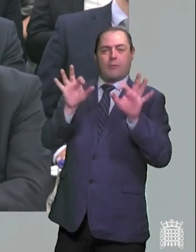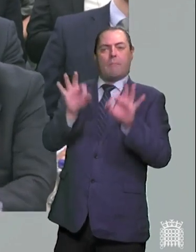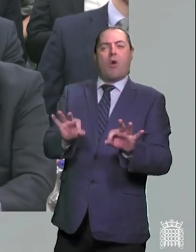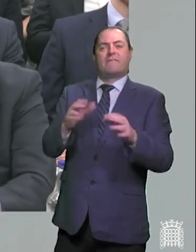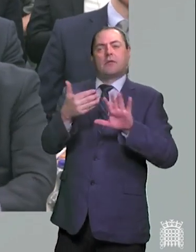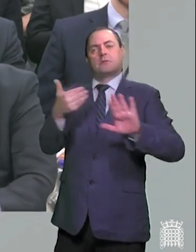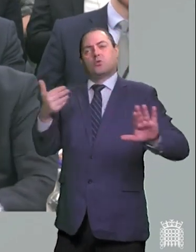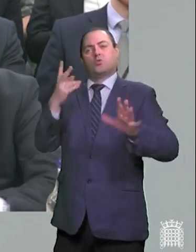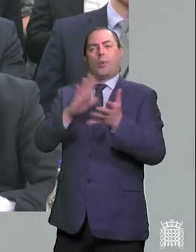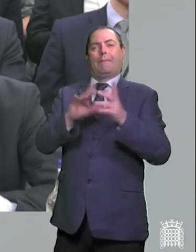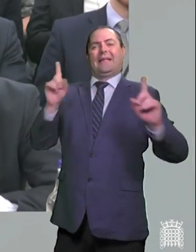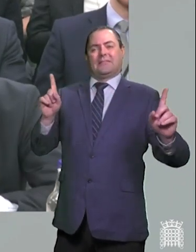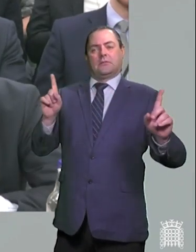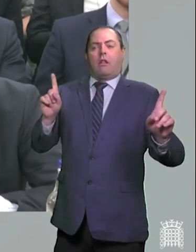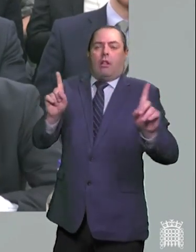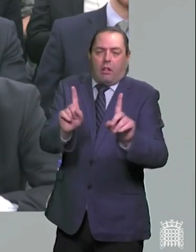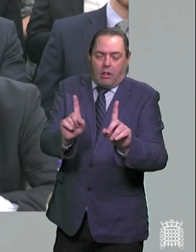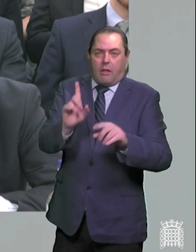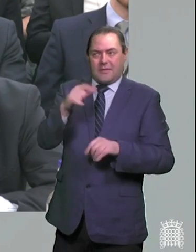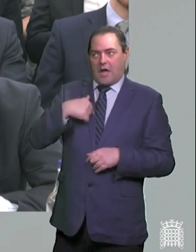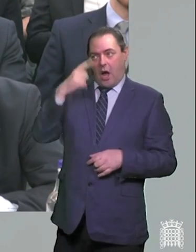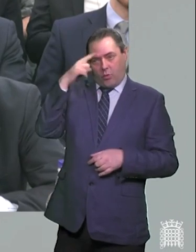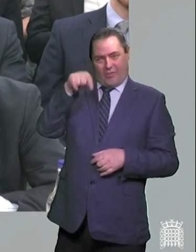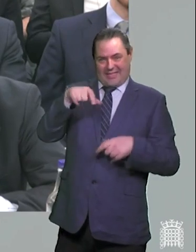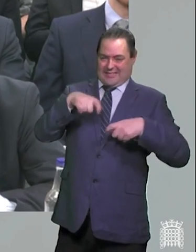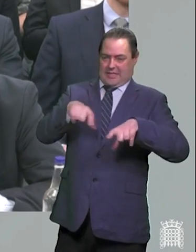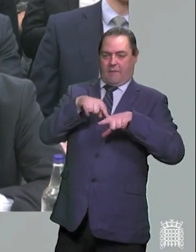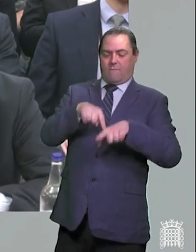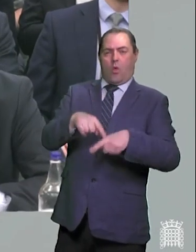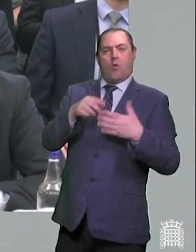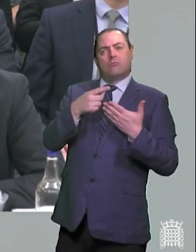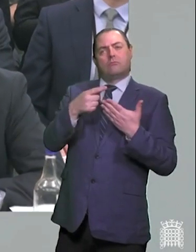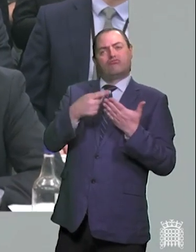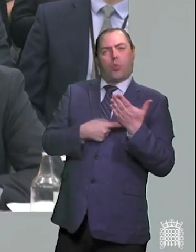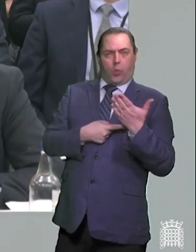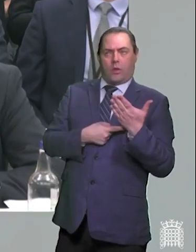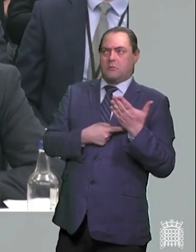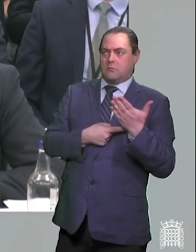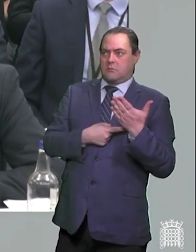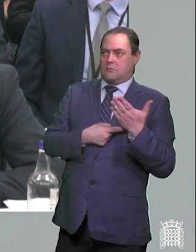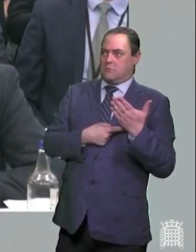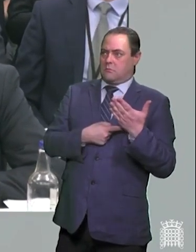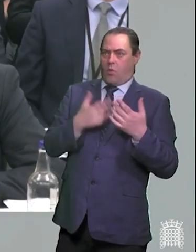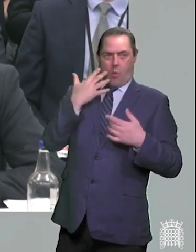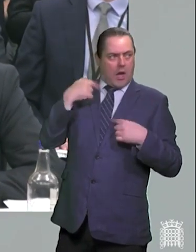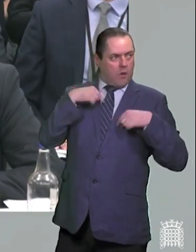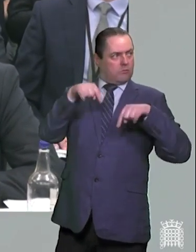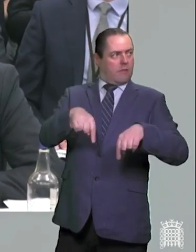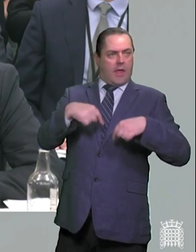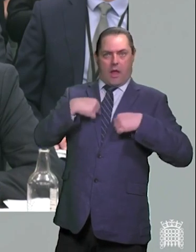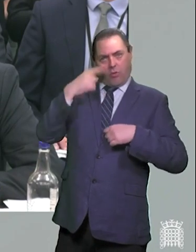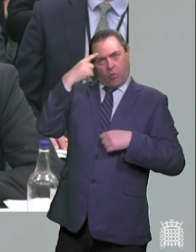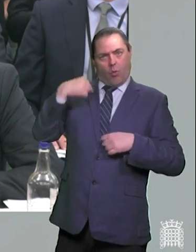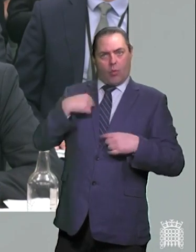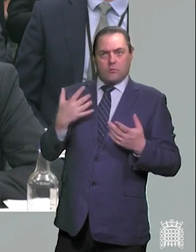distancing, I believe that what we were doing was in conformity with the rules, certainly it was for the period I was there, and I believe